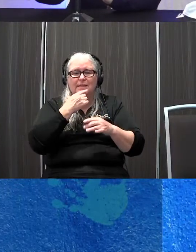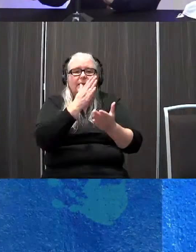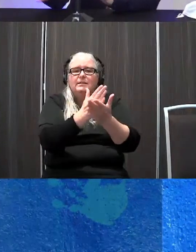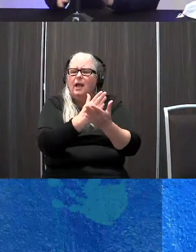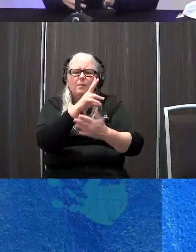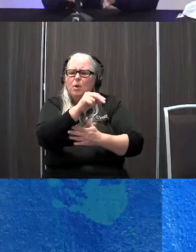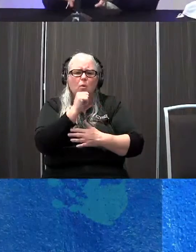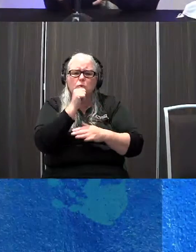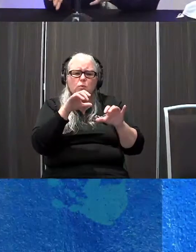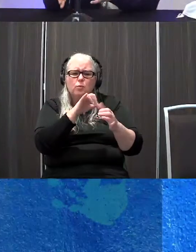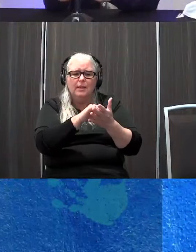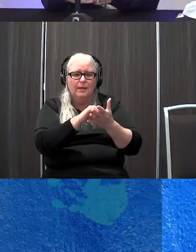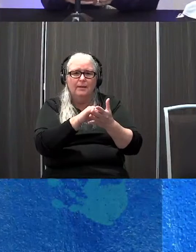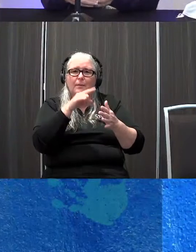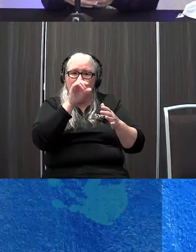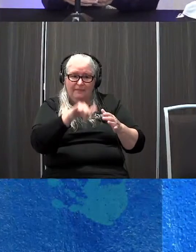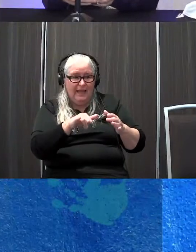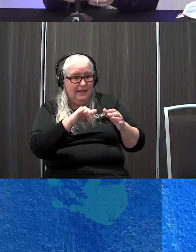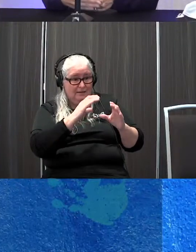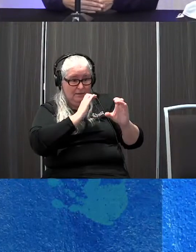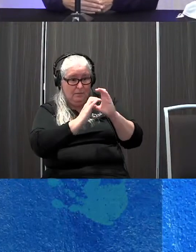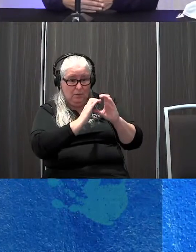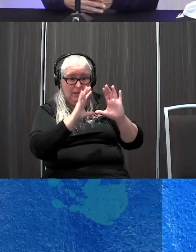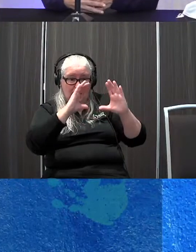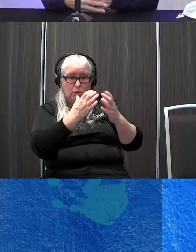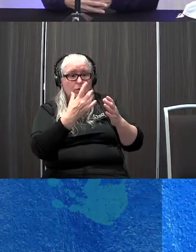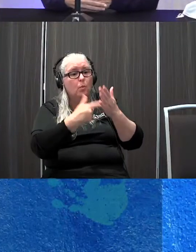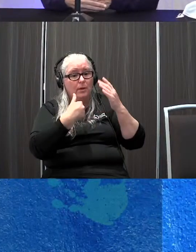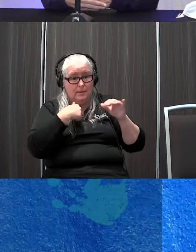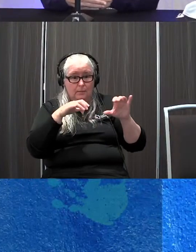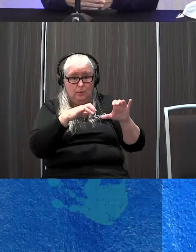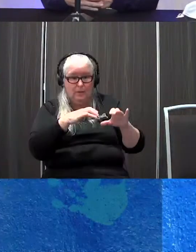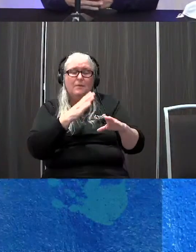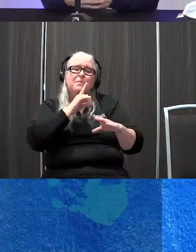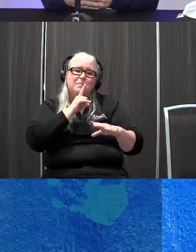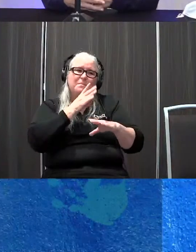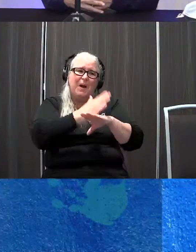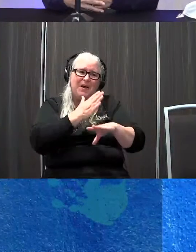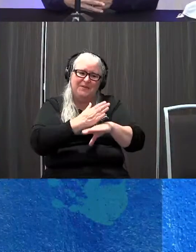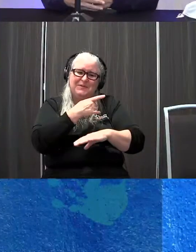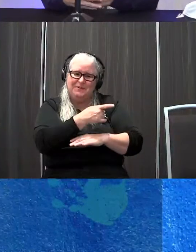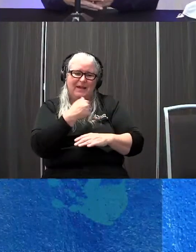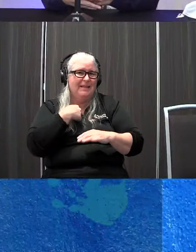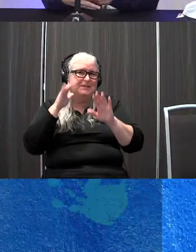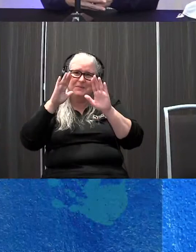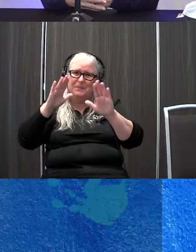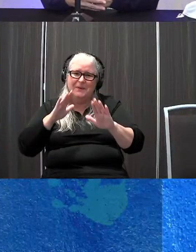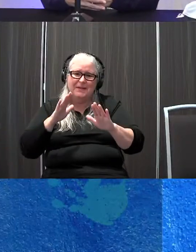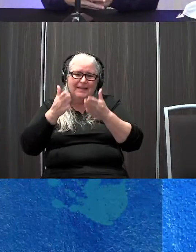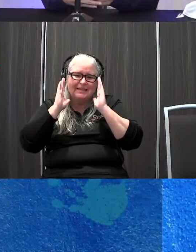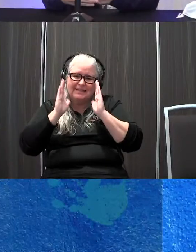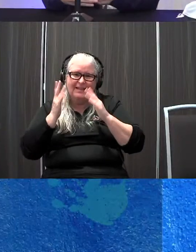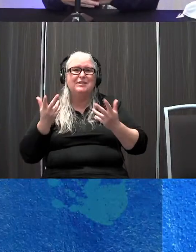don't do that. But what that communicates to a person is what I'm doing right now really bothers you and it's working awesome to get your